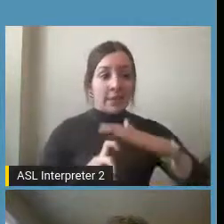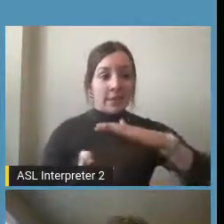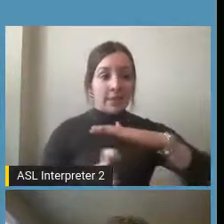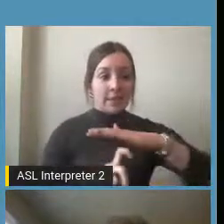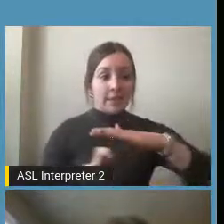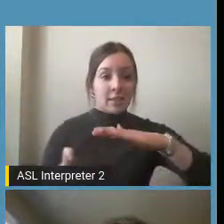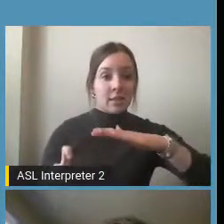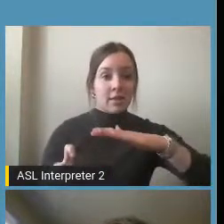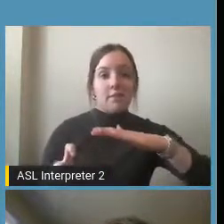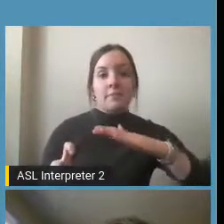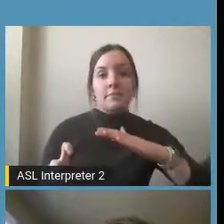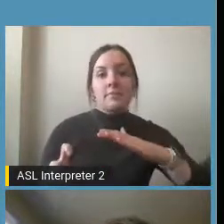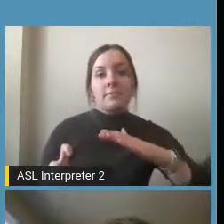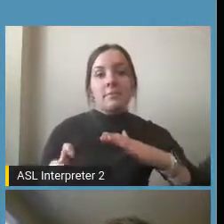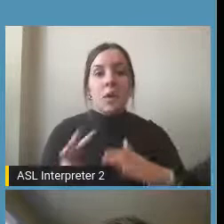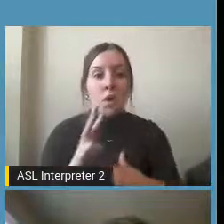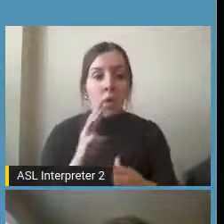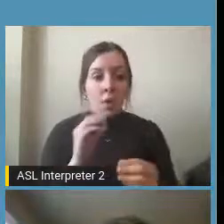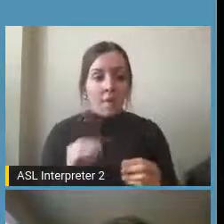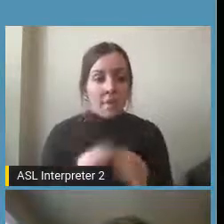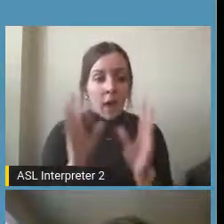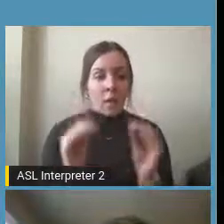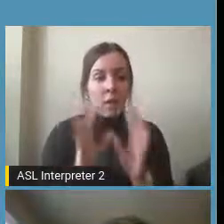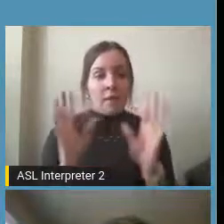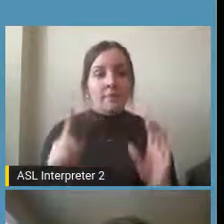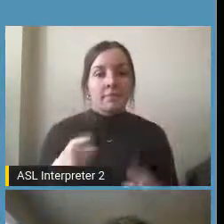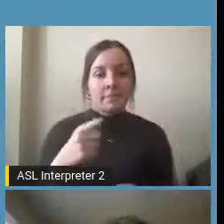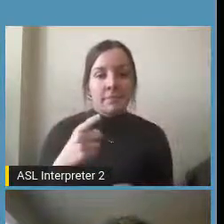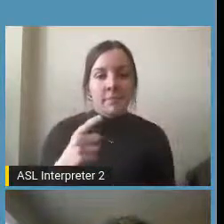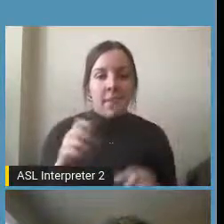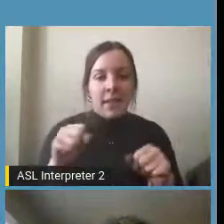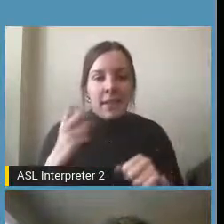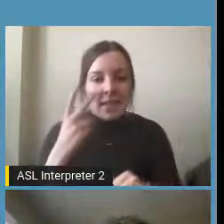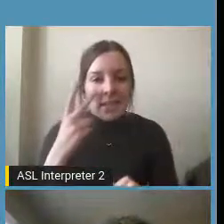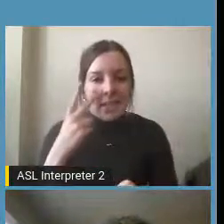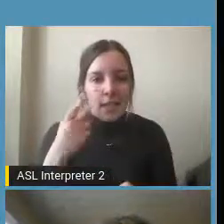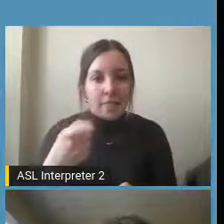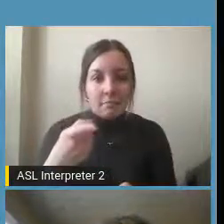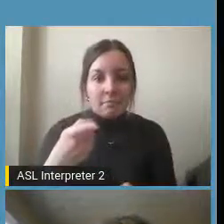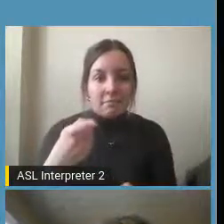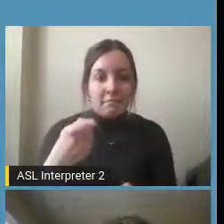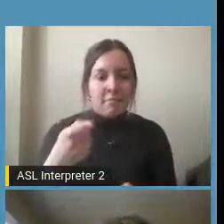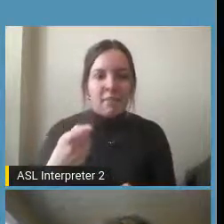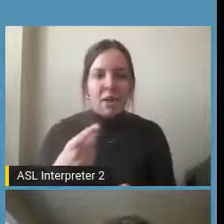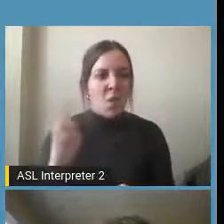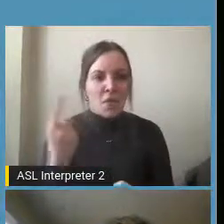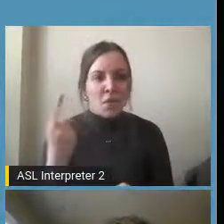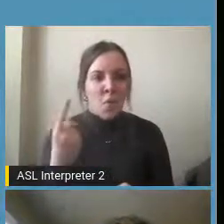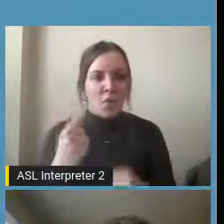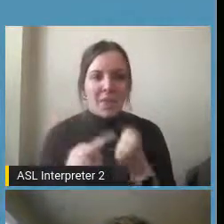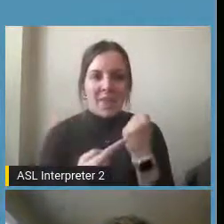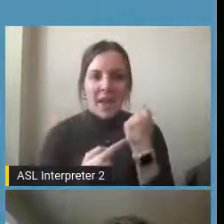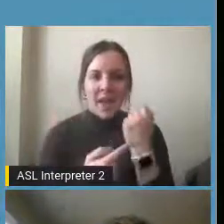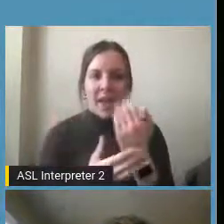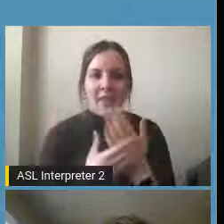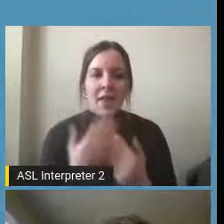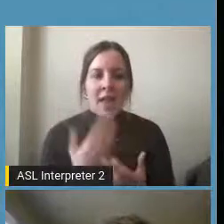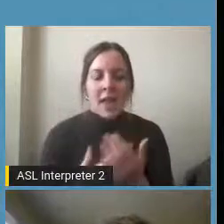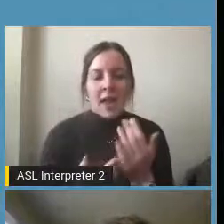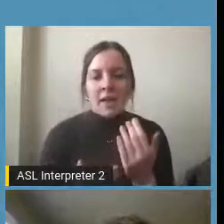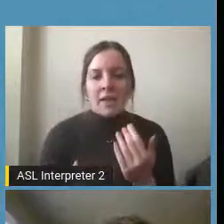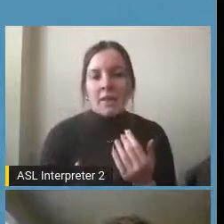because, as you can see, it's changing over time. This is just the hand on one of the sculptures.